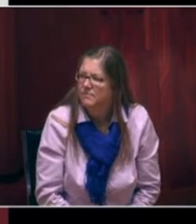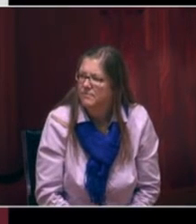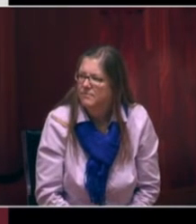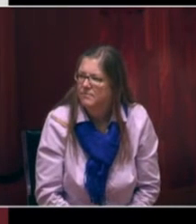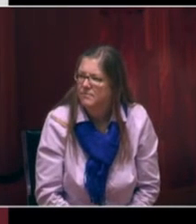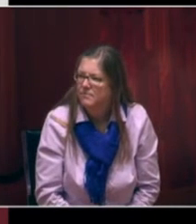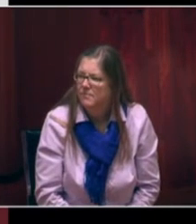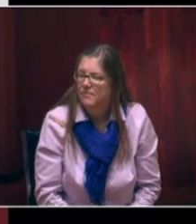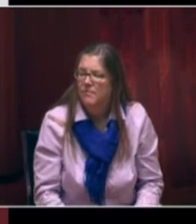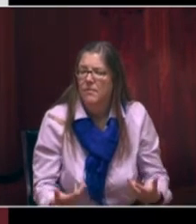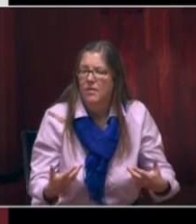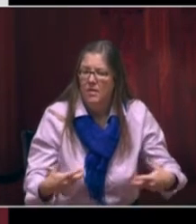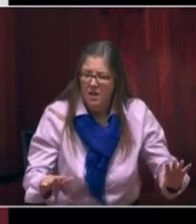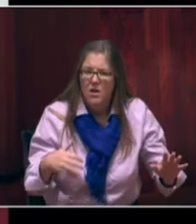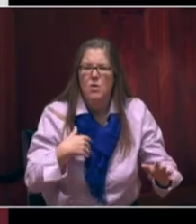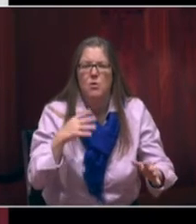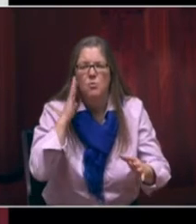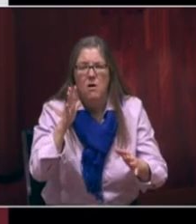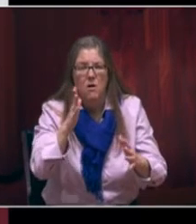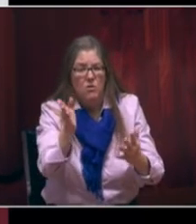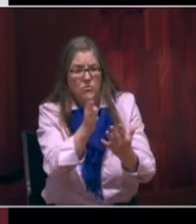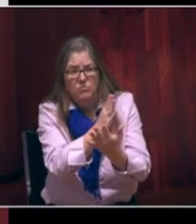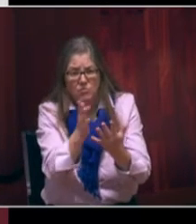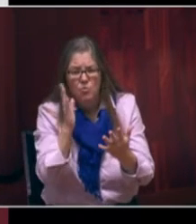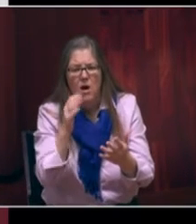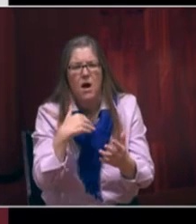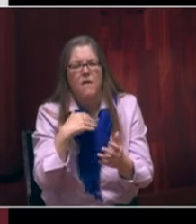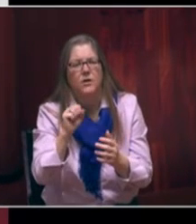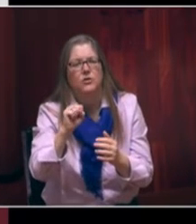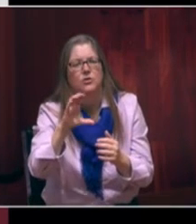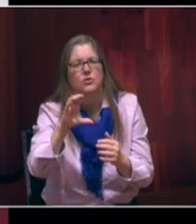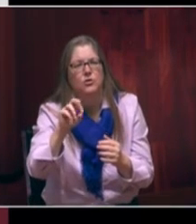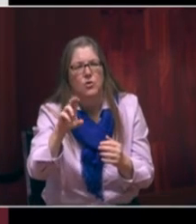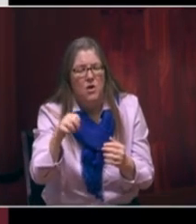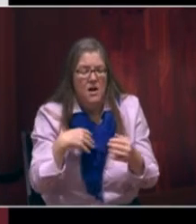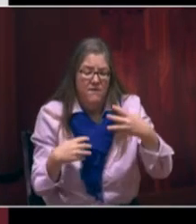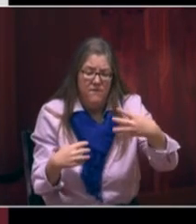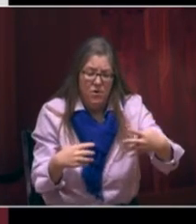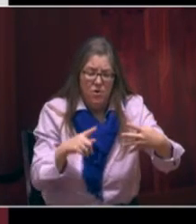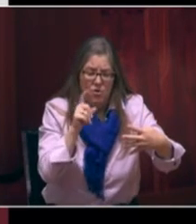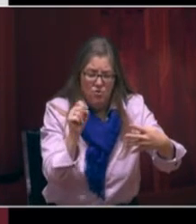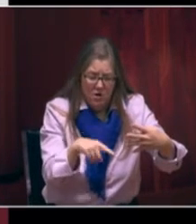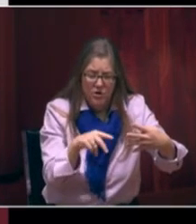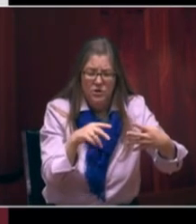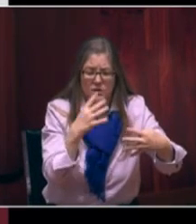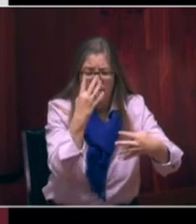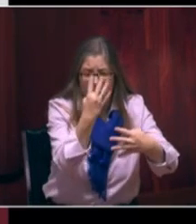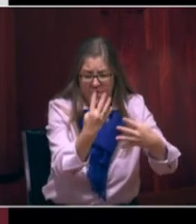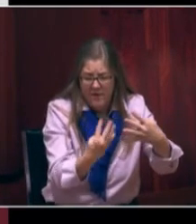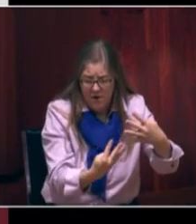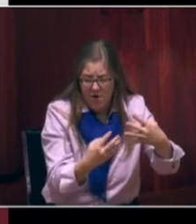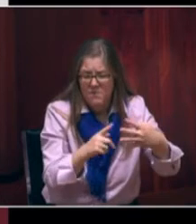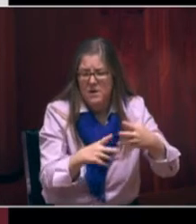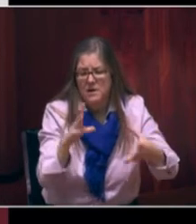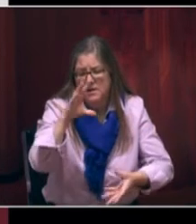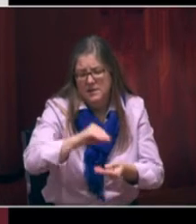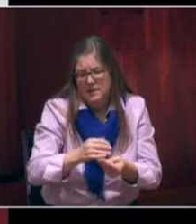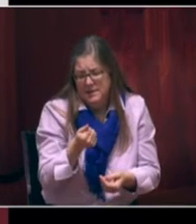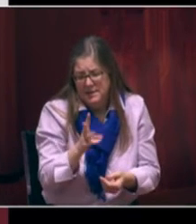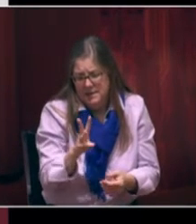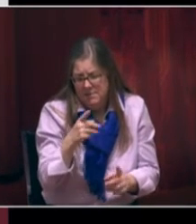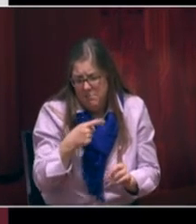And then what we'll do is we'll apply a score to it. So there are four scored questions, so it'll be a total of 16 points. Sort of scale